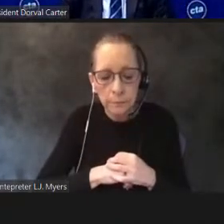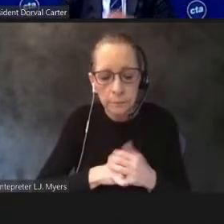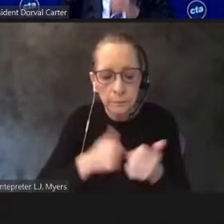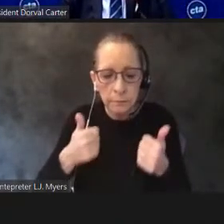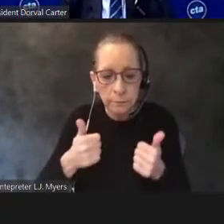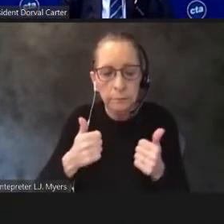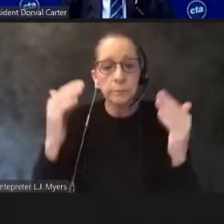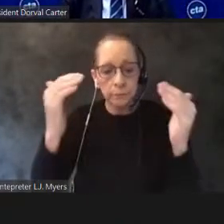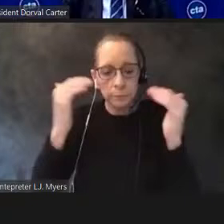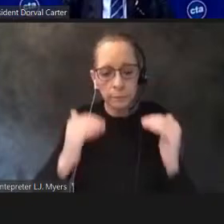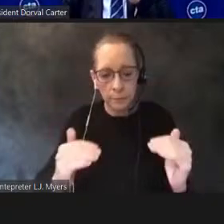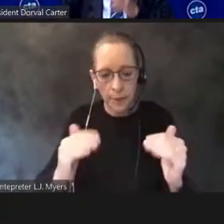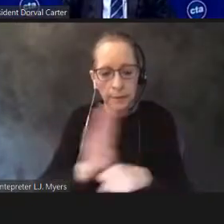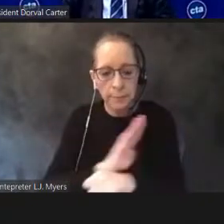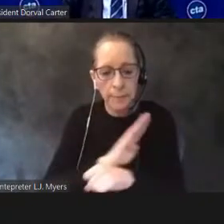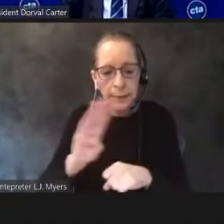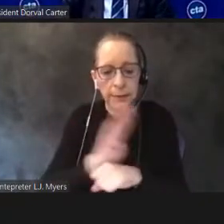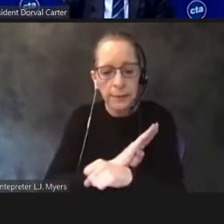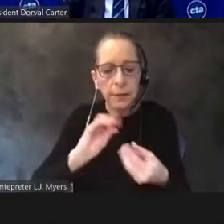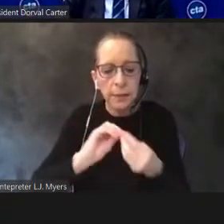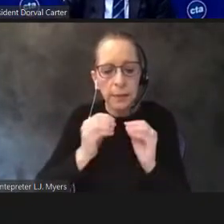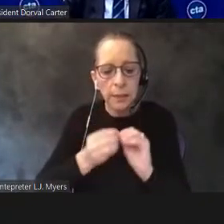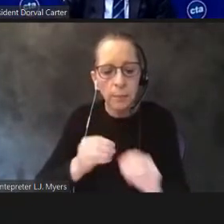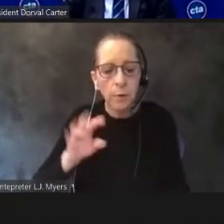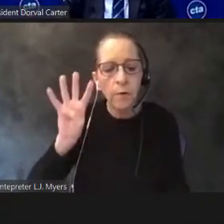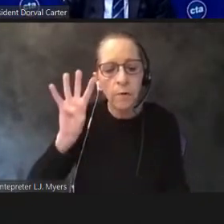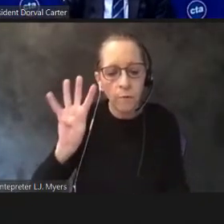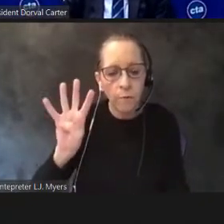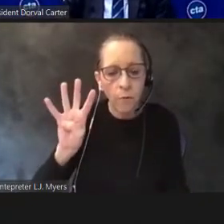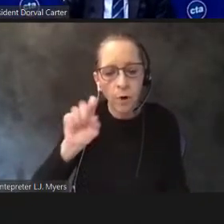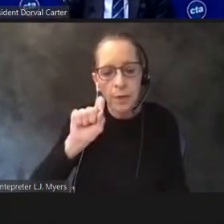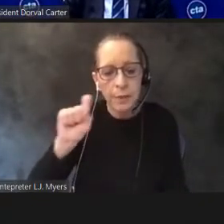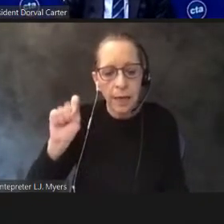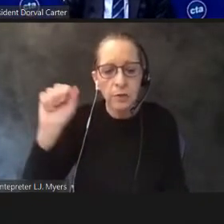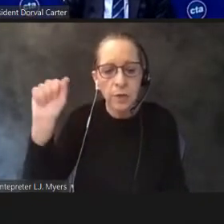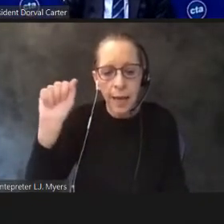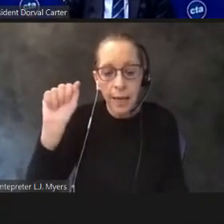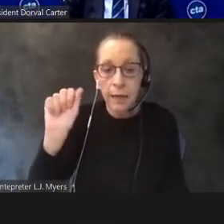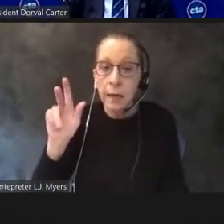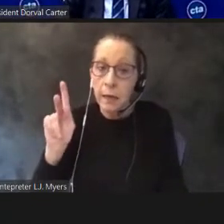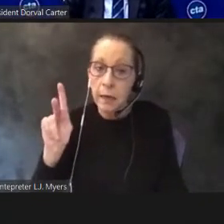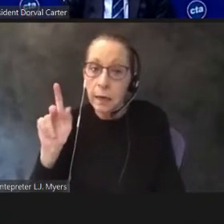Our next order of business is agenda item number 4-A. Karen?